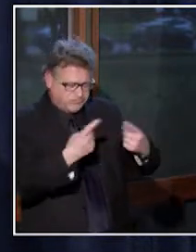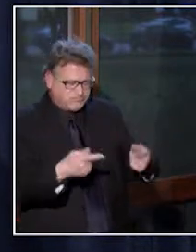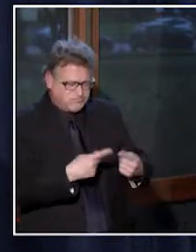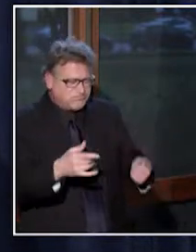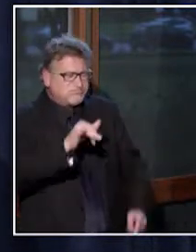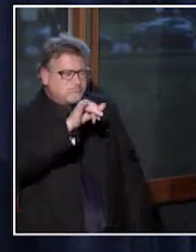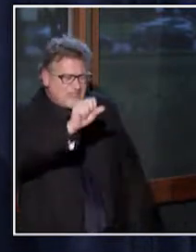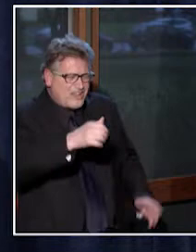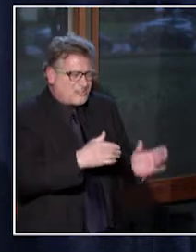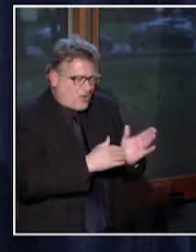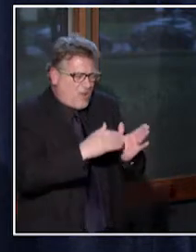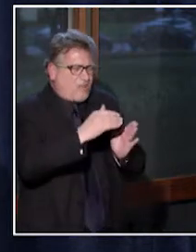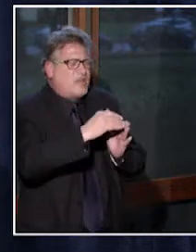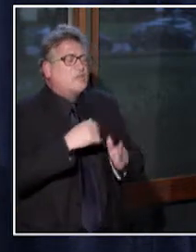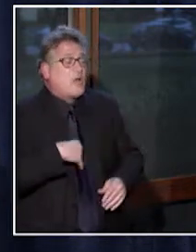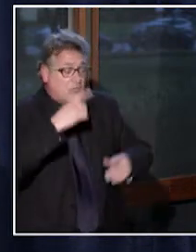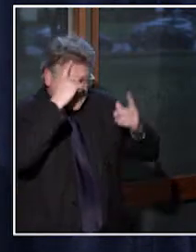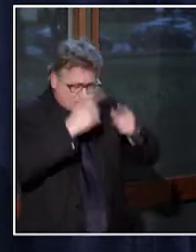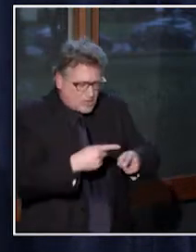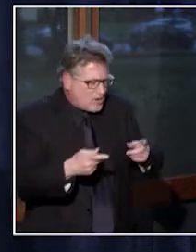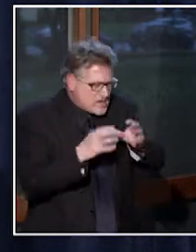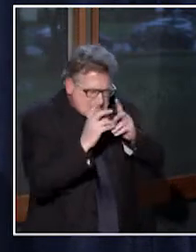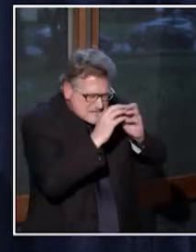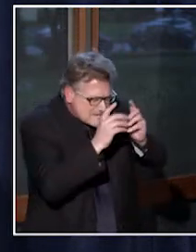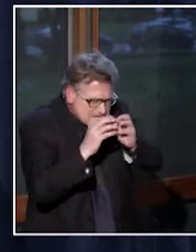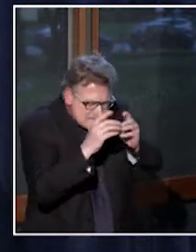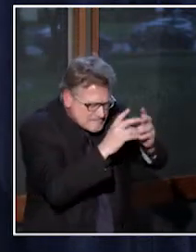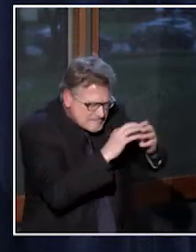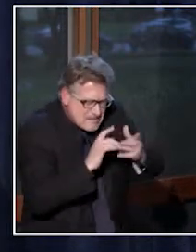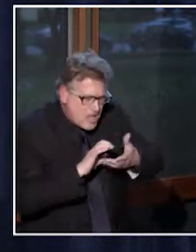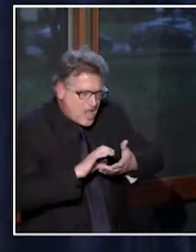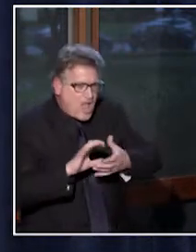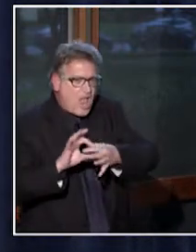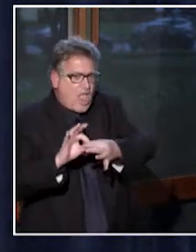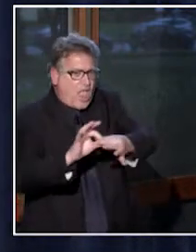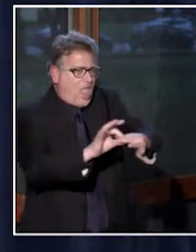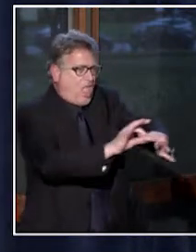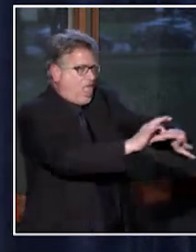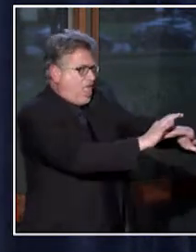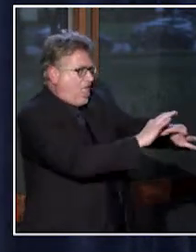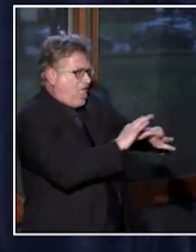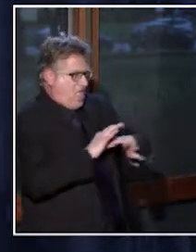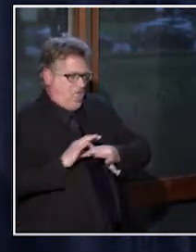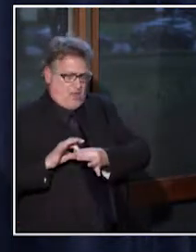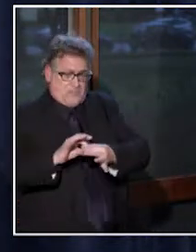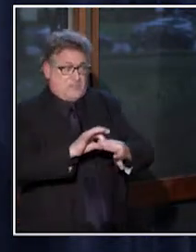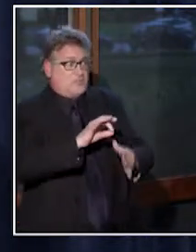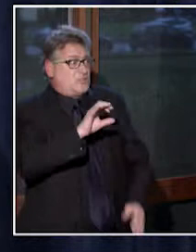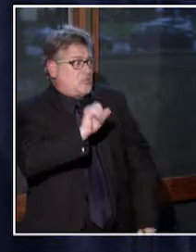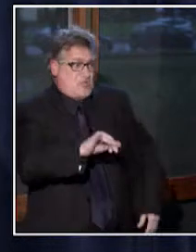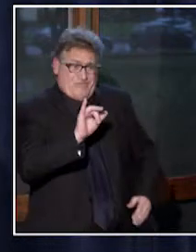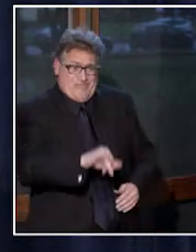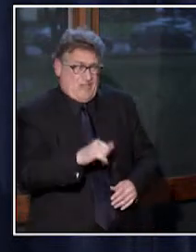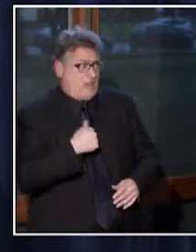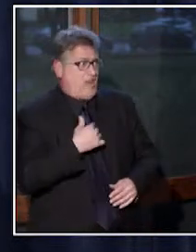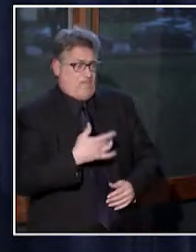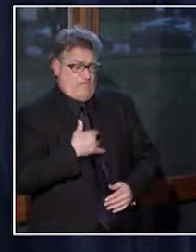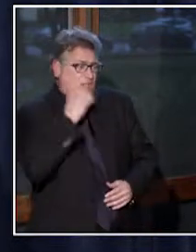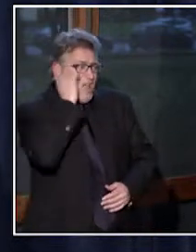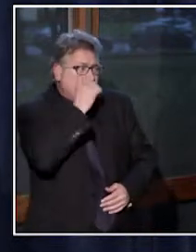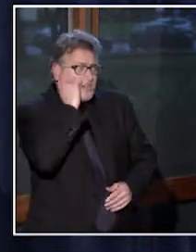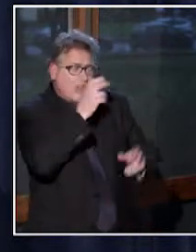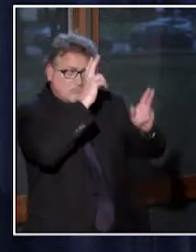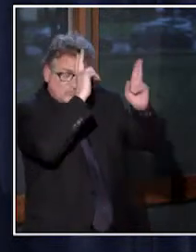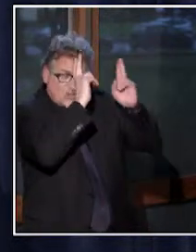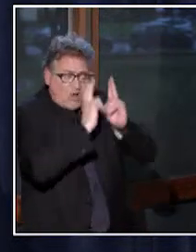we disagree agreeably. And there is not a day that goes by that I am not honored to serve as a